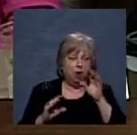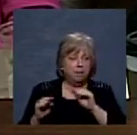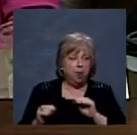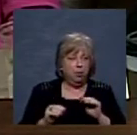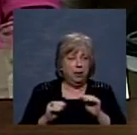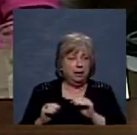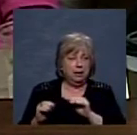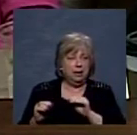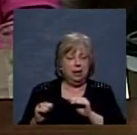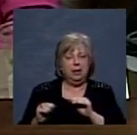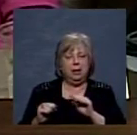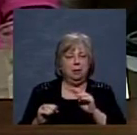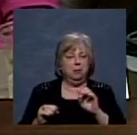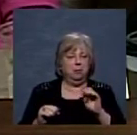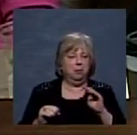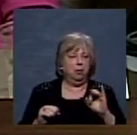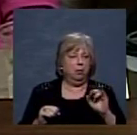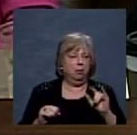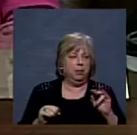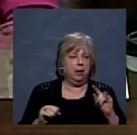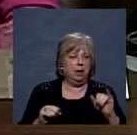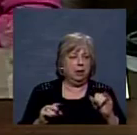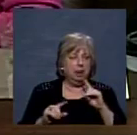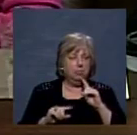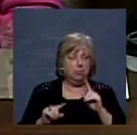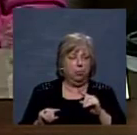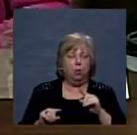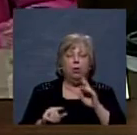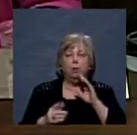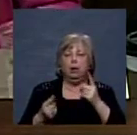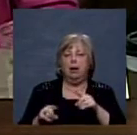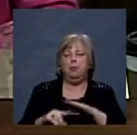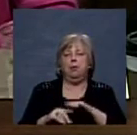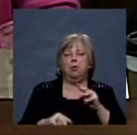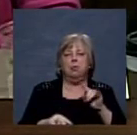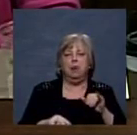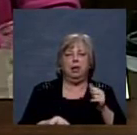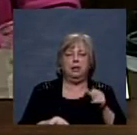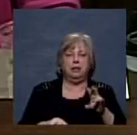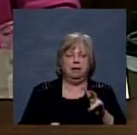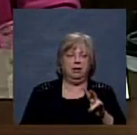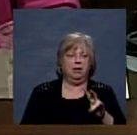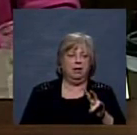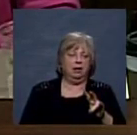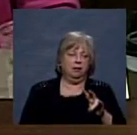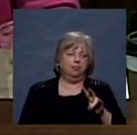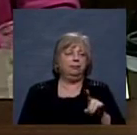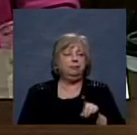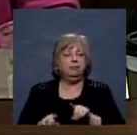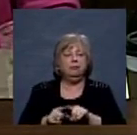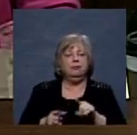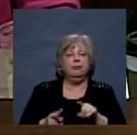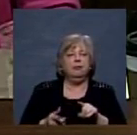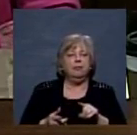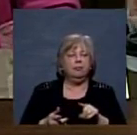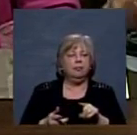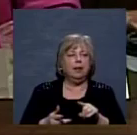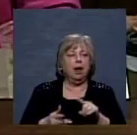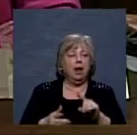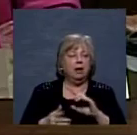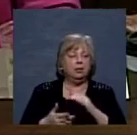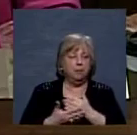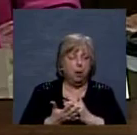report that is going to be on May the 17th. As part of our contract with